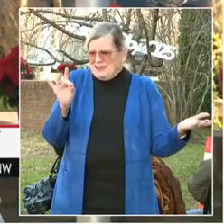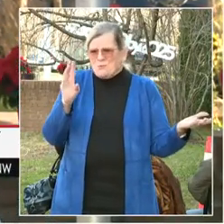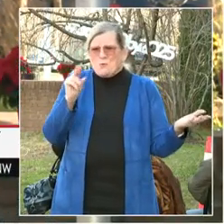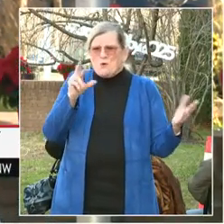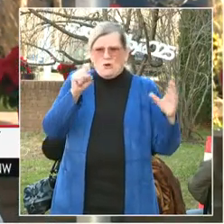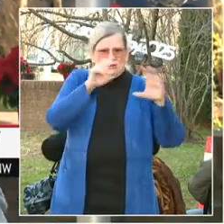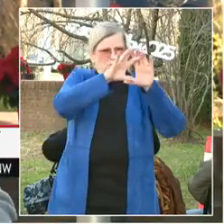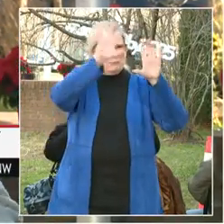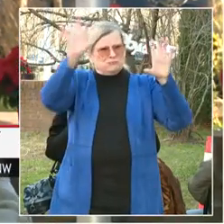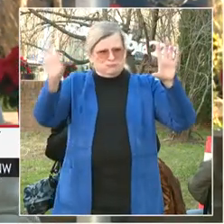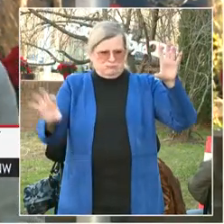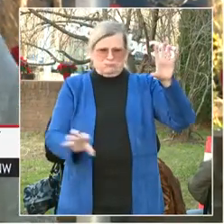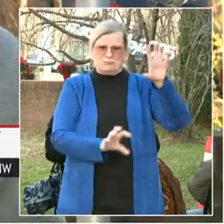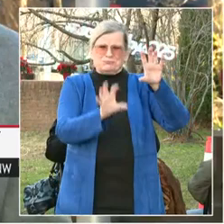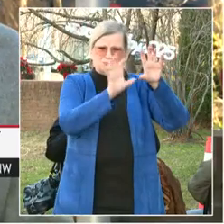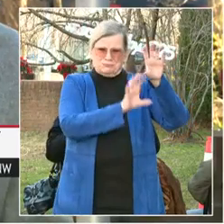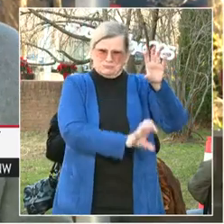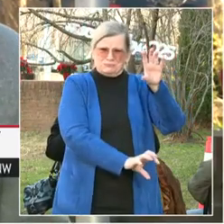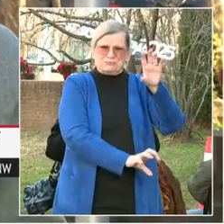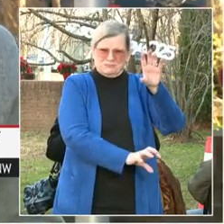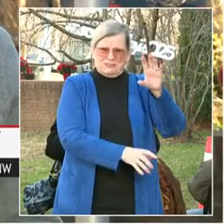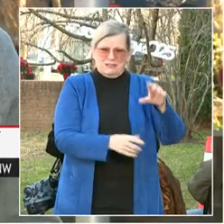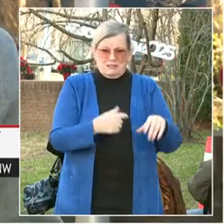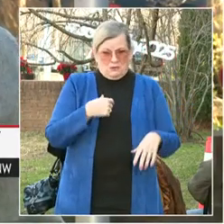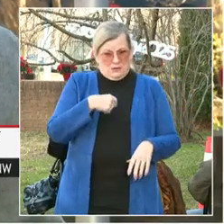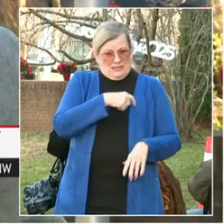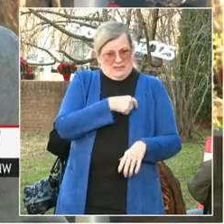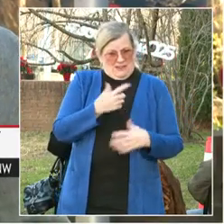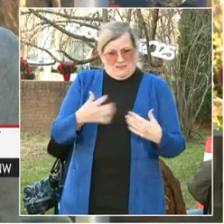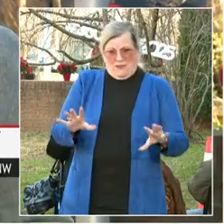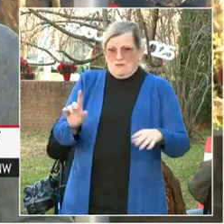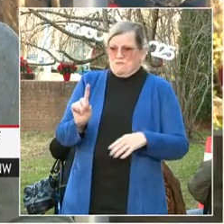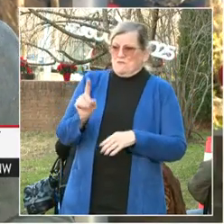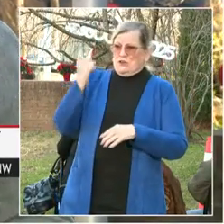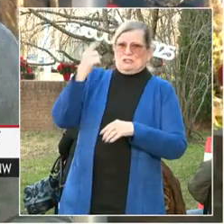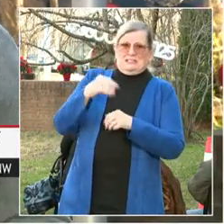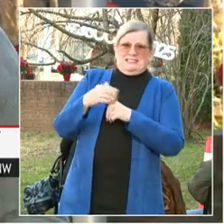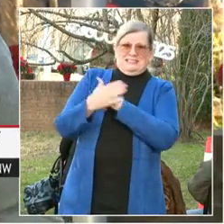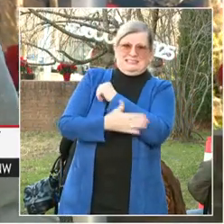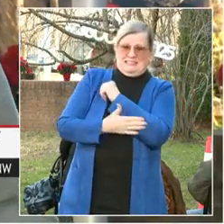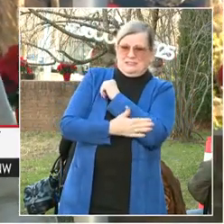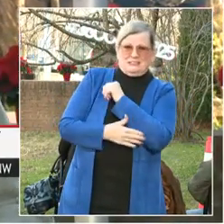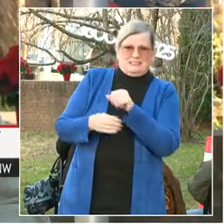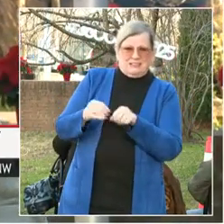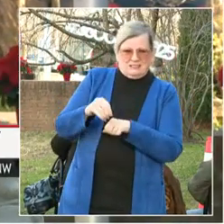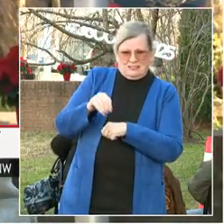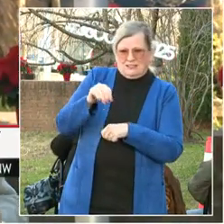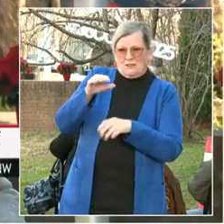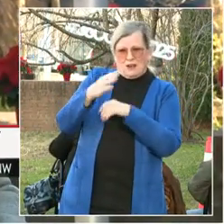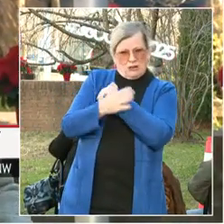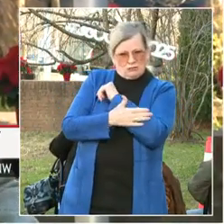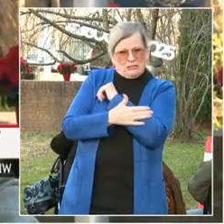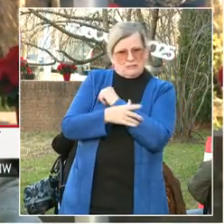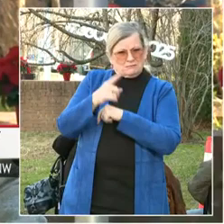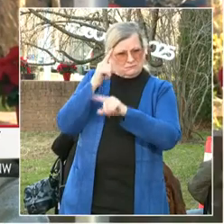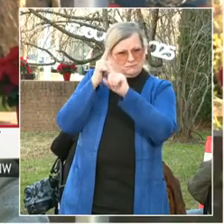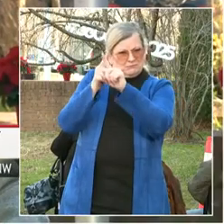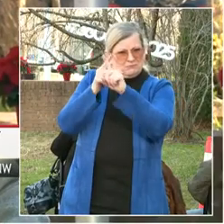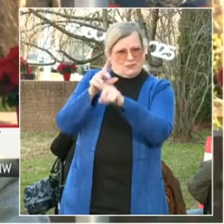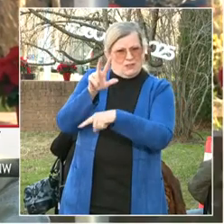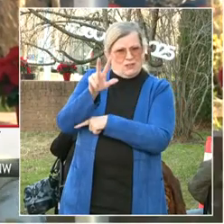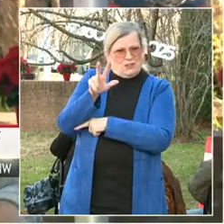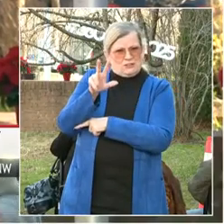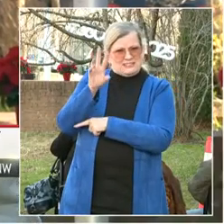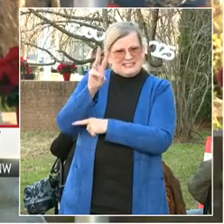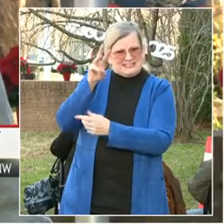the first in the nation to do it, to set a goal to achieve 36,000 new units by